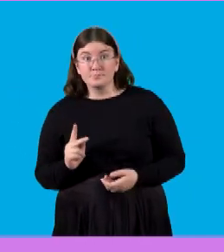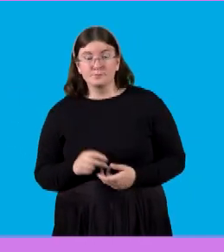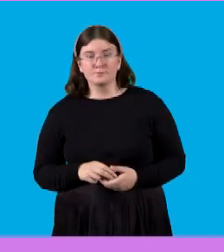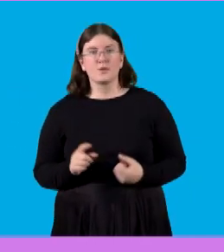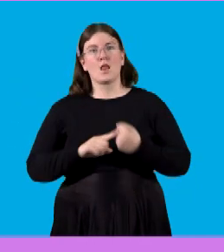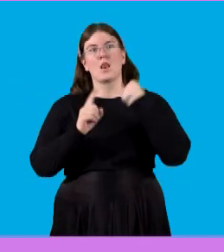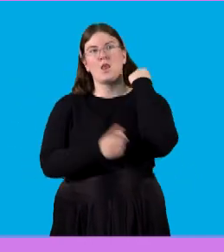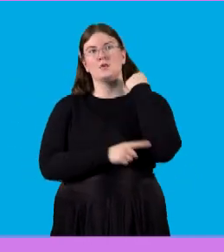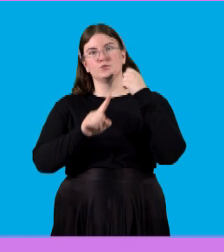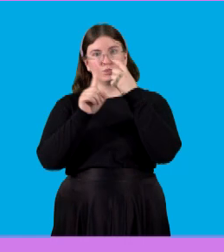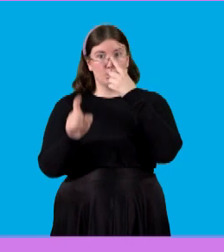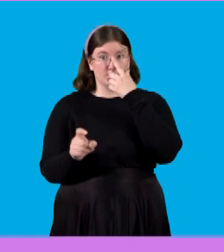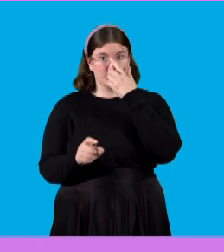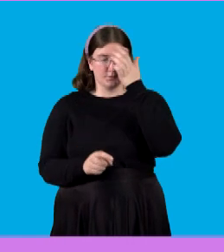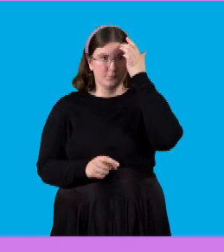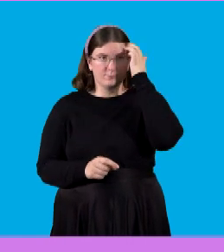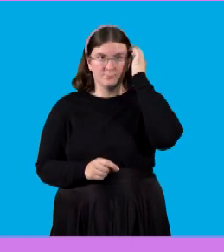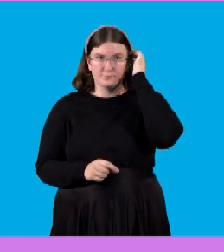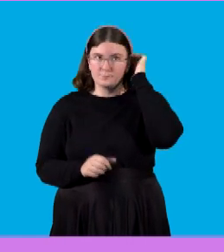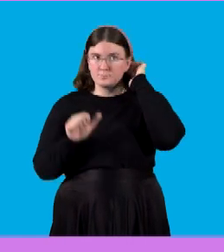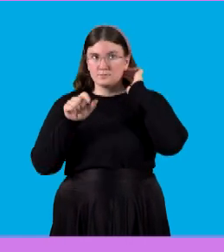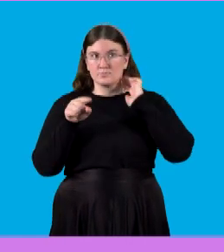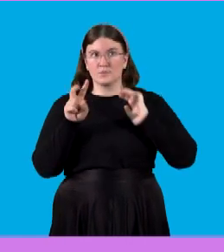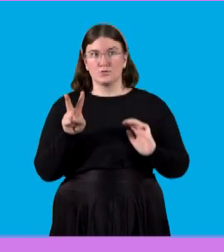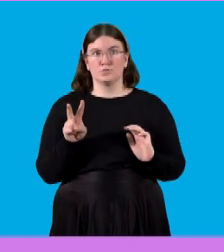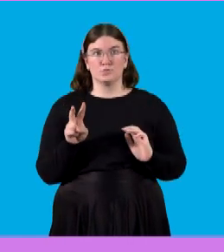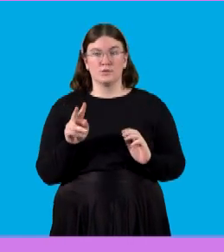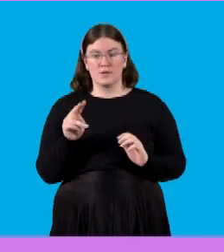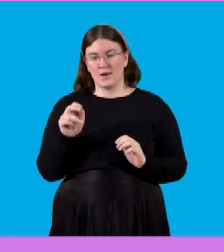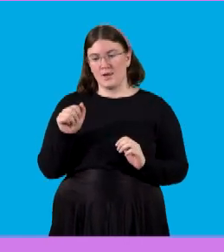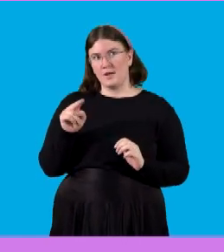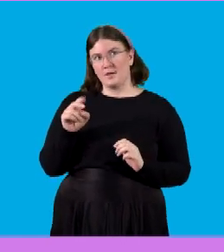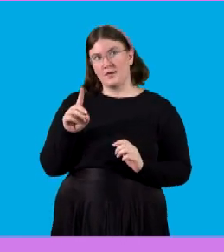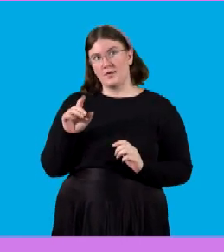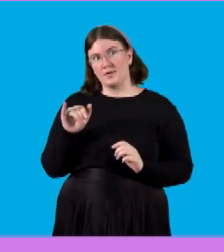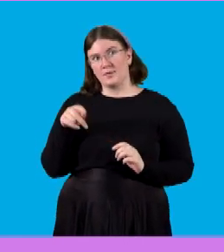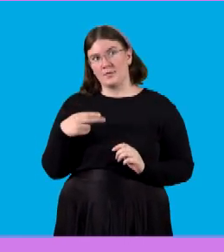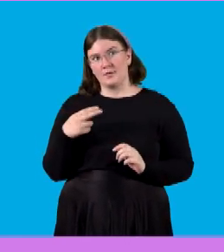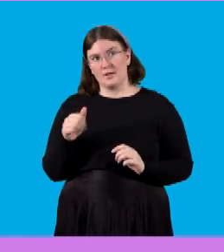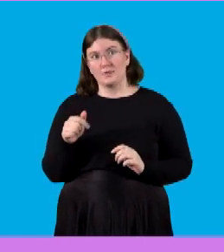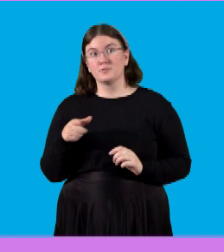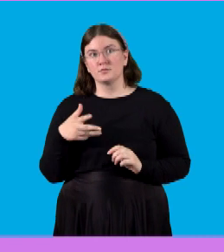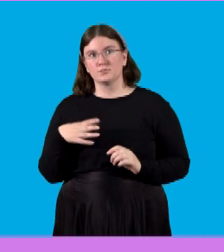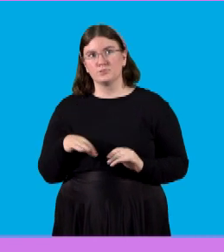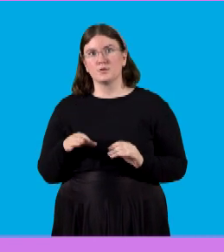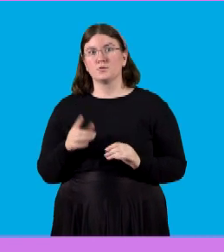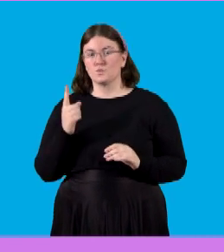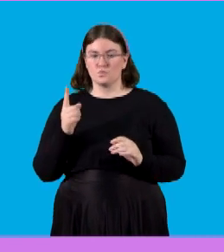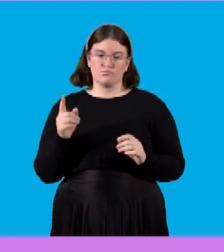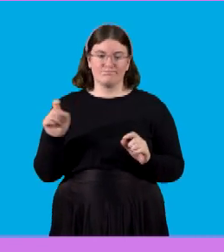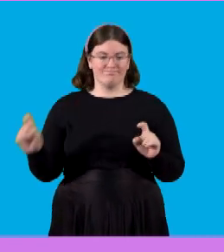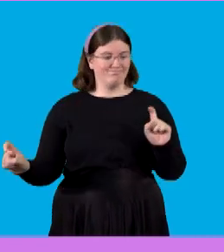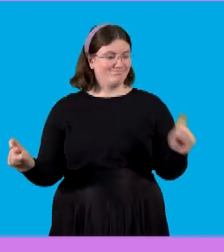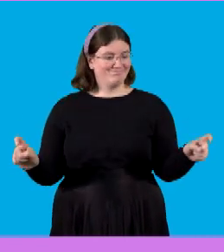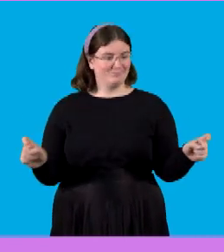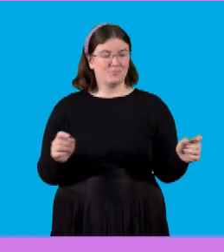cents. Okay, just one last question. And I said here at 6.2, Nandipa would like to import a handbag from one of